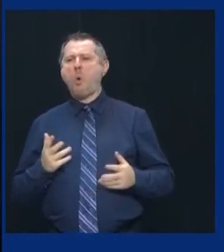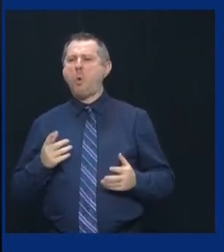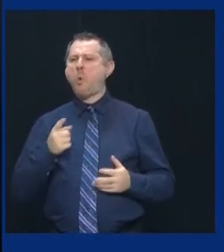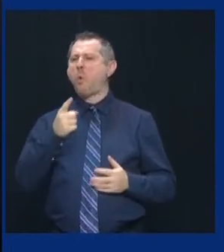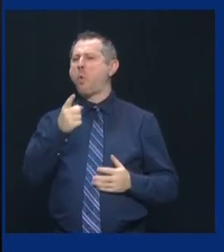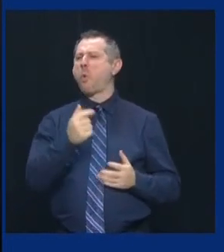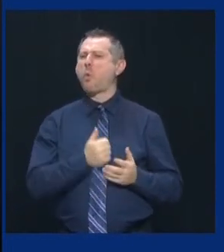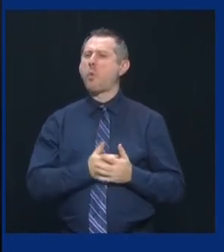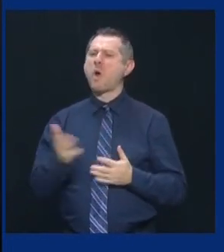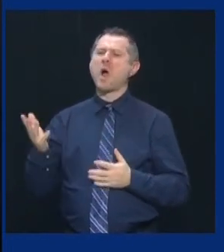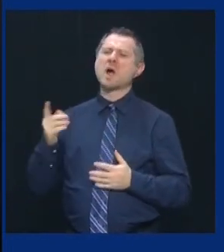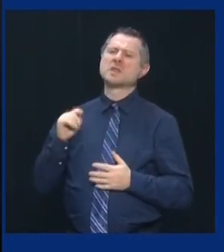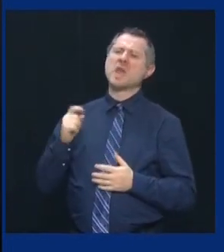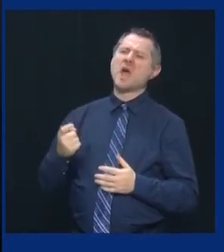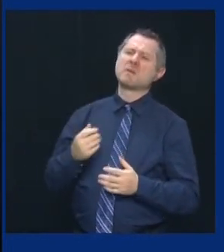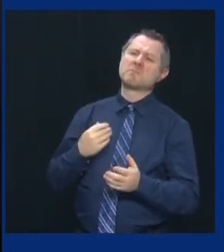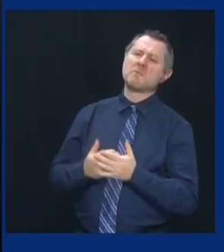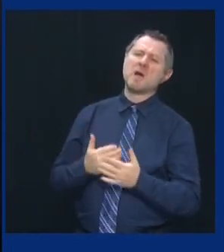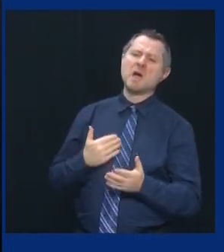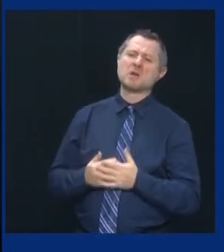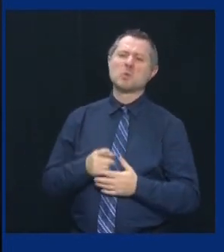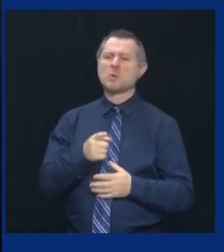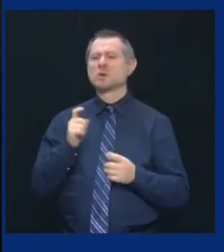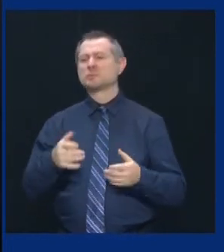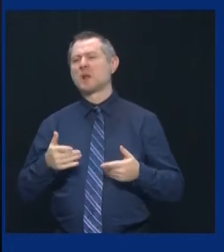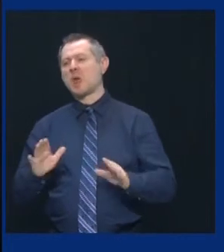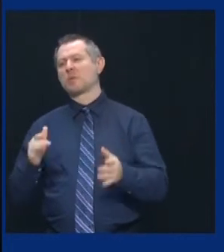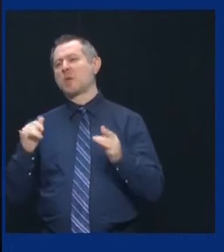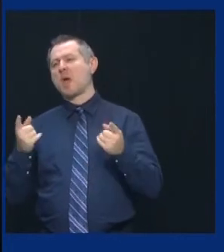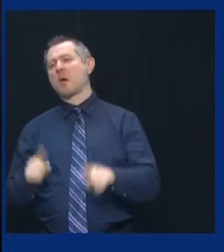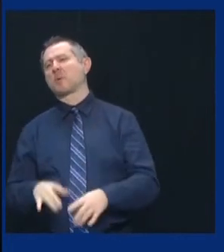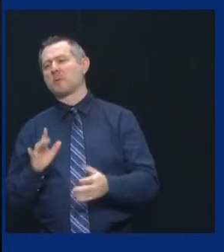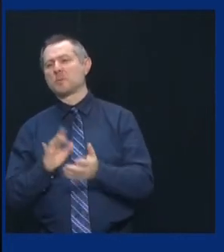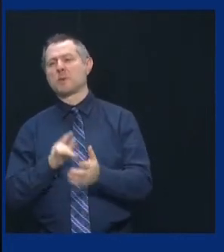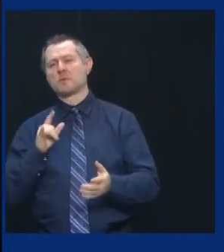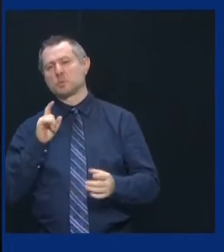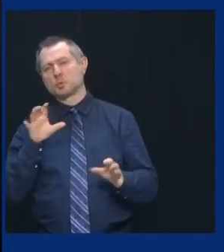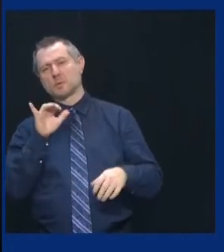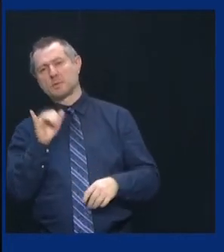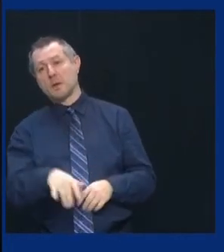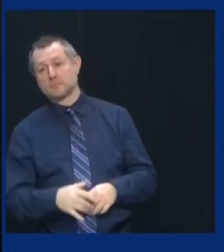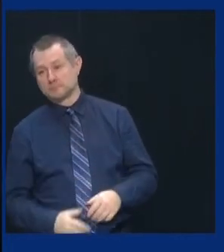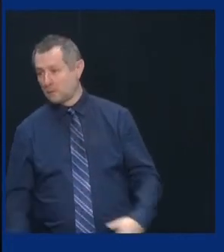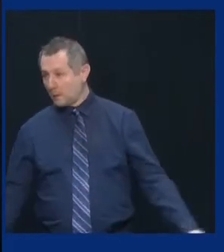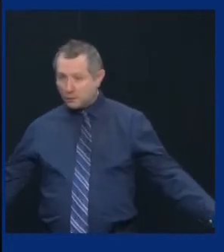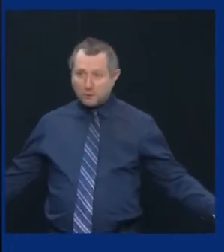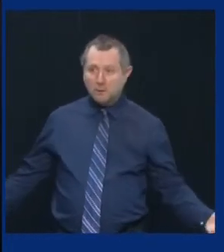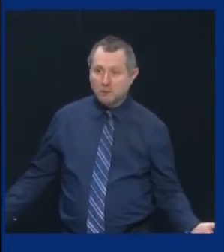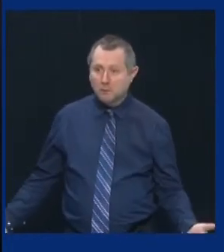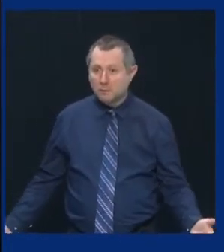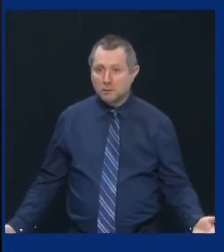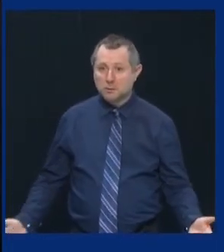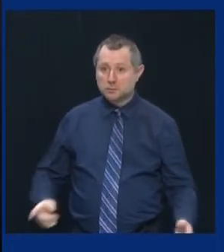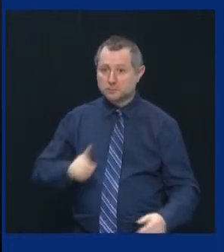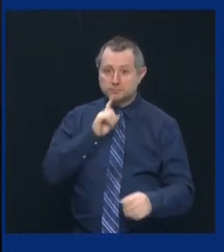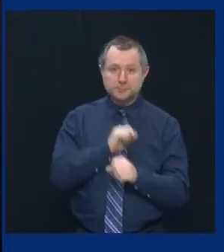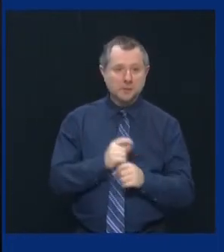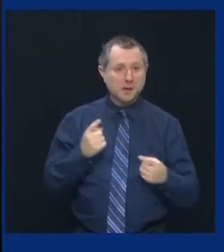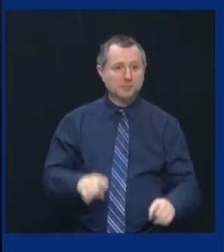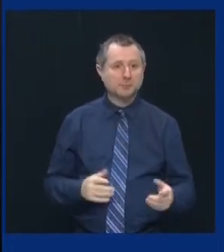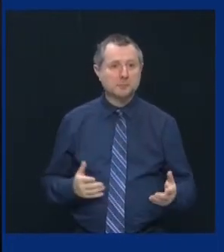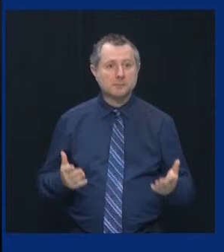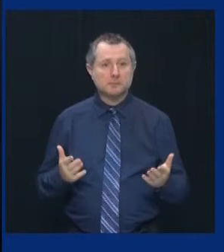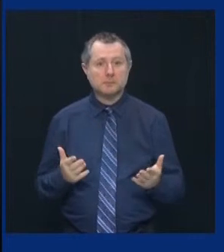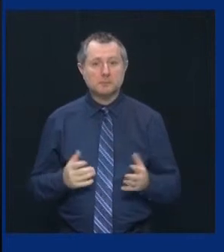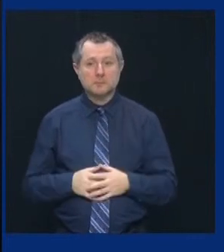taxpayers were defrauded. How did you do that? How did you let it happen? And by the way, that's exactly what has happened.